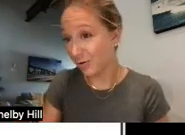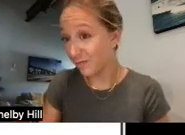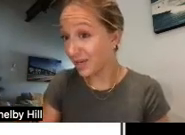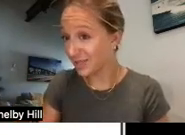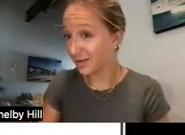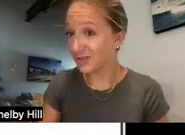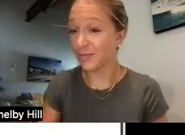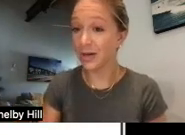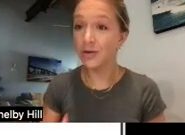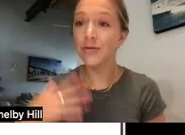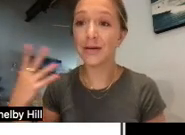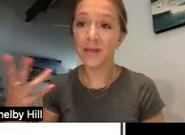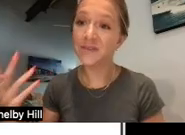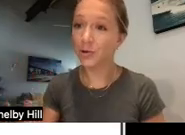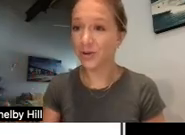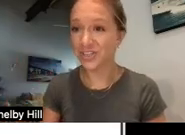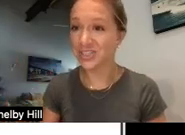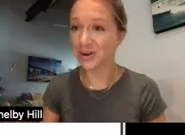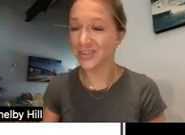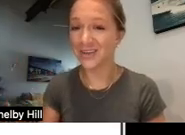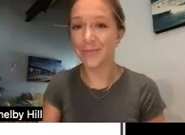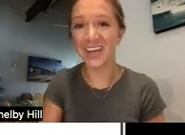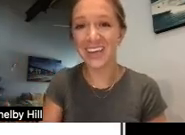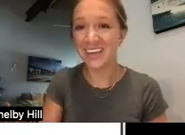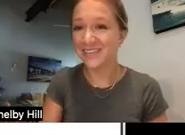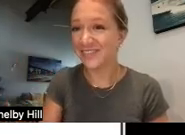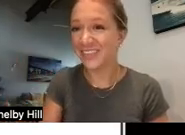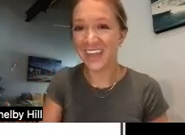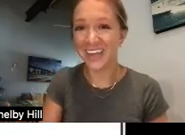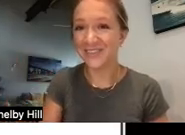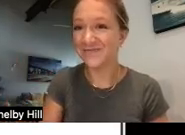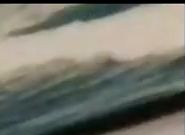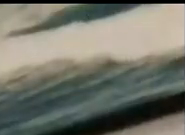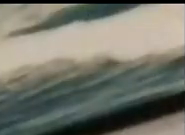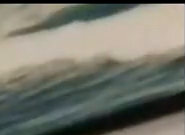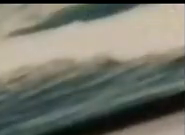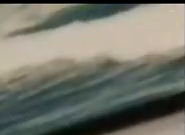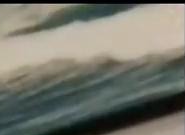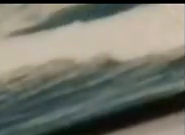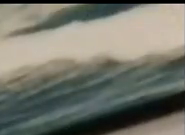hope that you've begun to learn something new and have some more questions around this topic. And thank you.